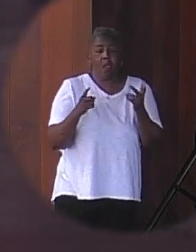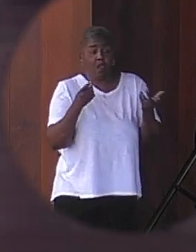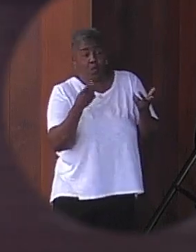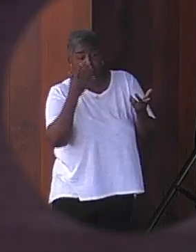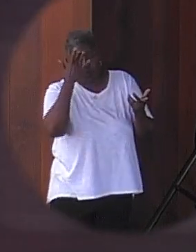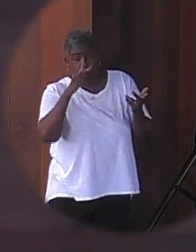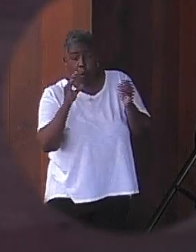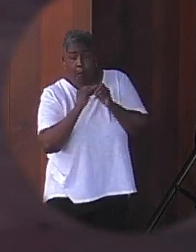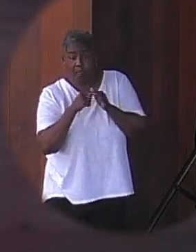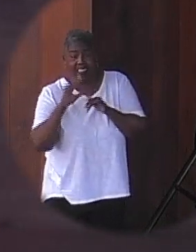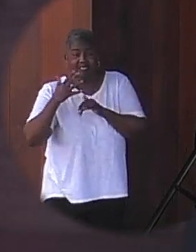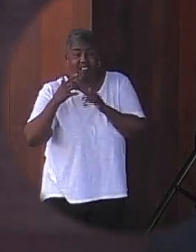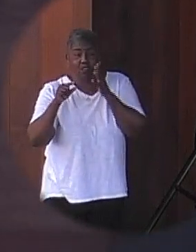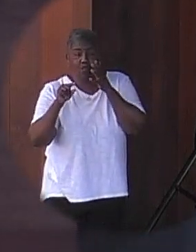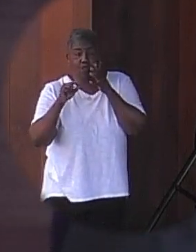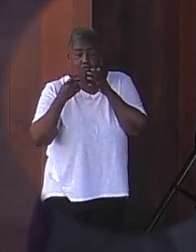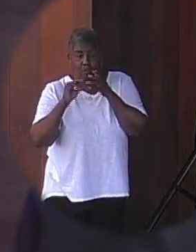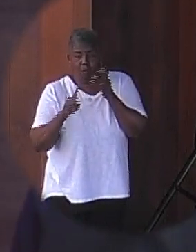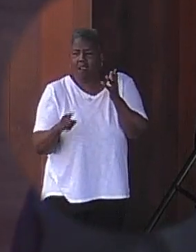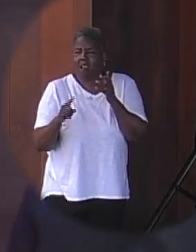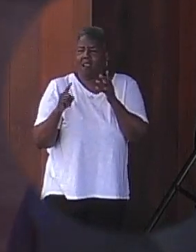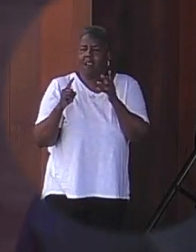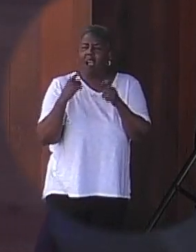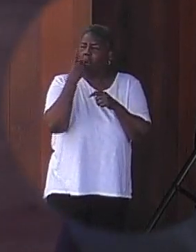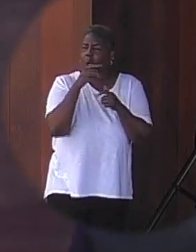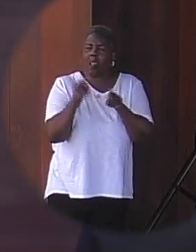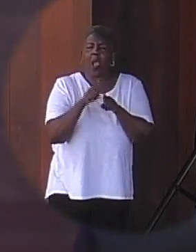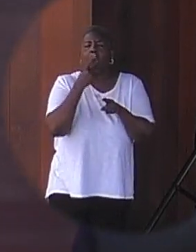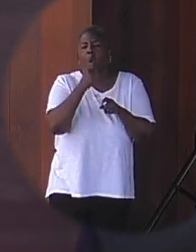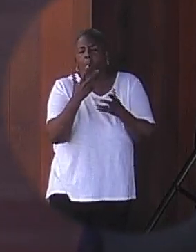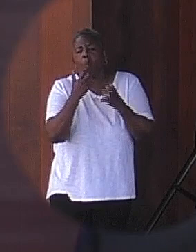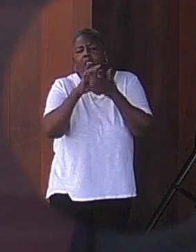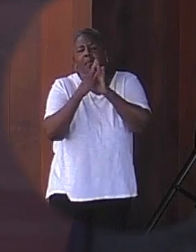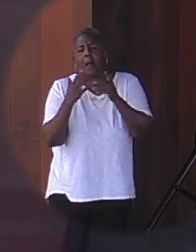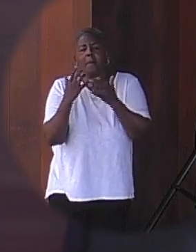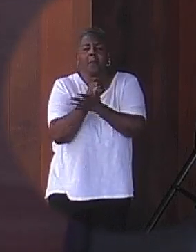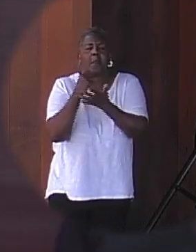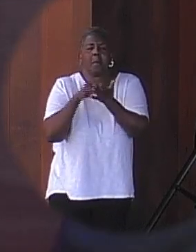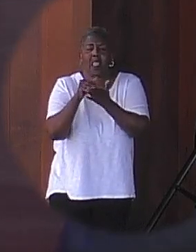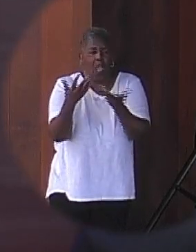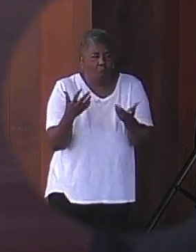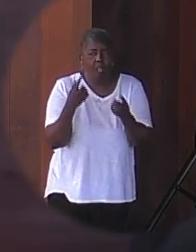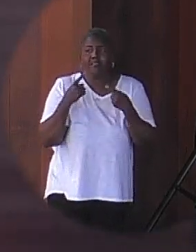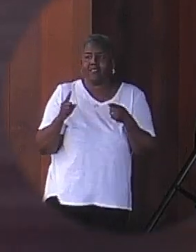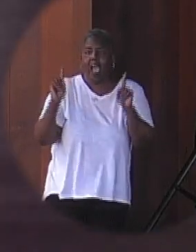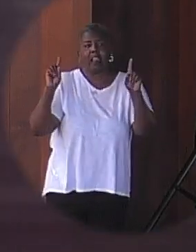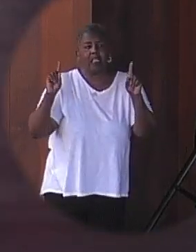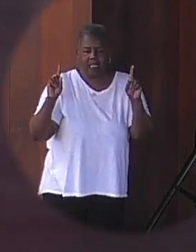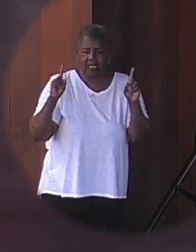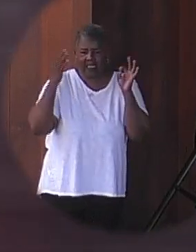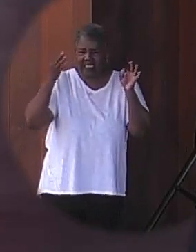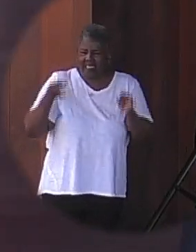Grader? How do we do Verses and make it look like Who Wants to Be a Millionaire? And we finally